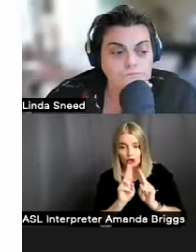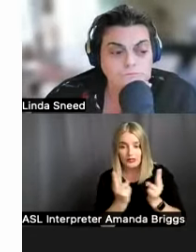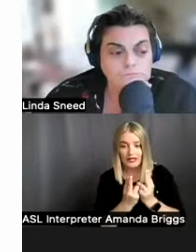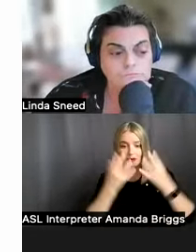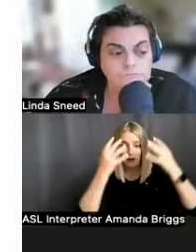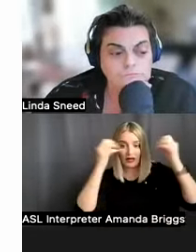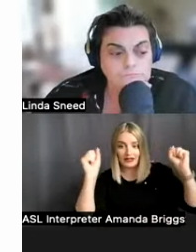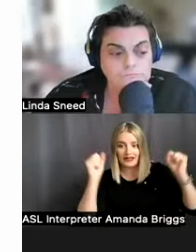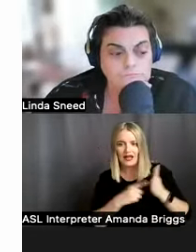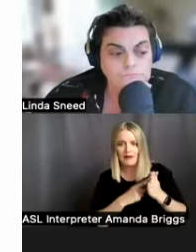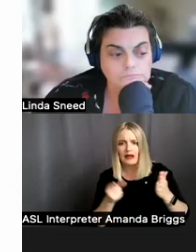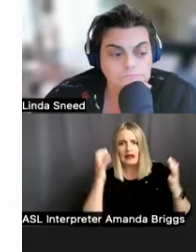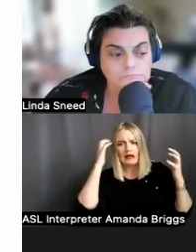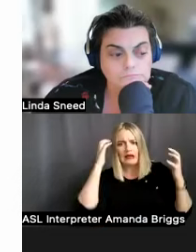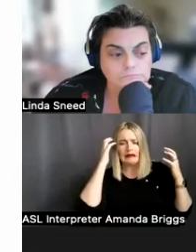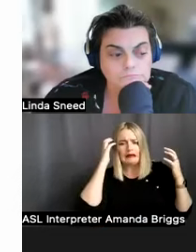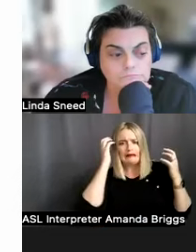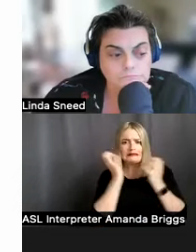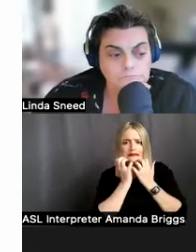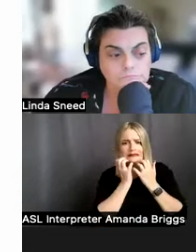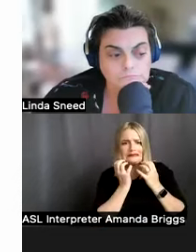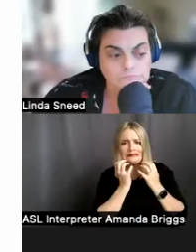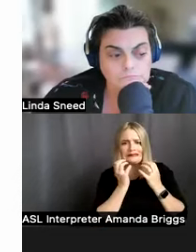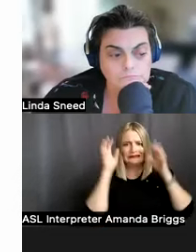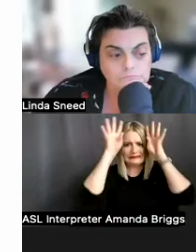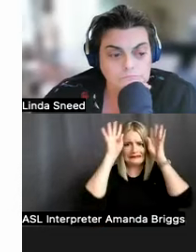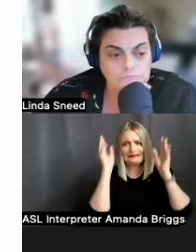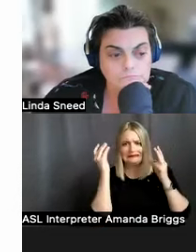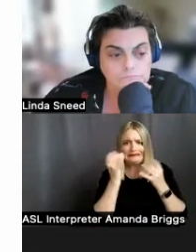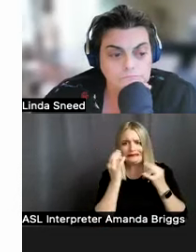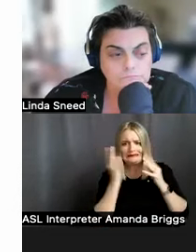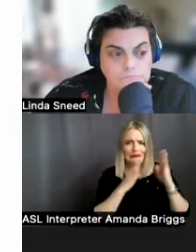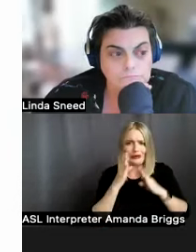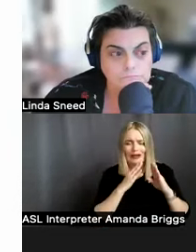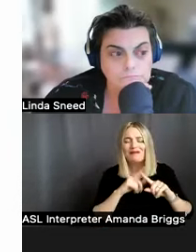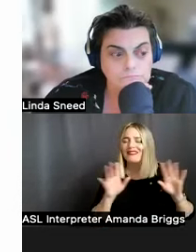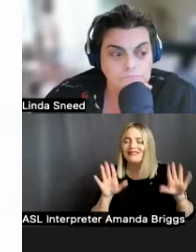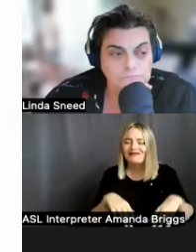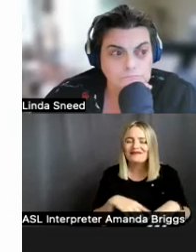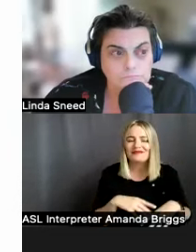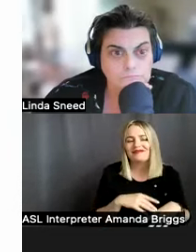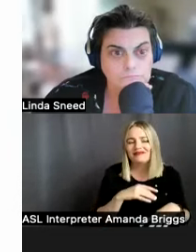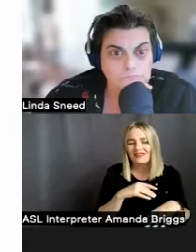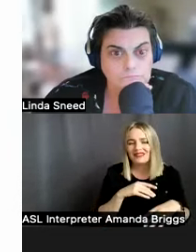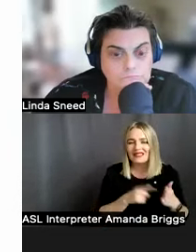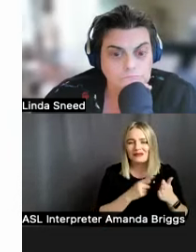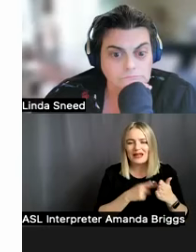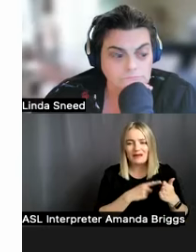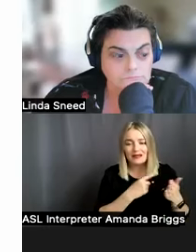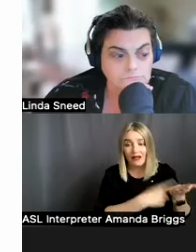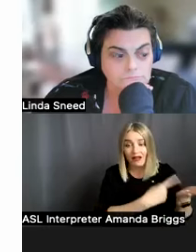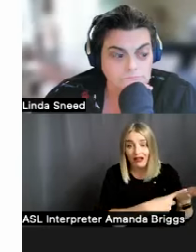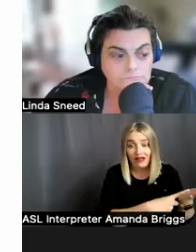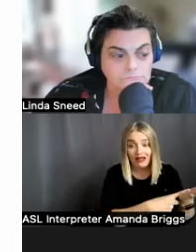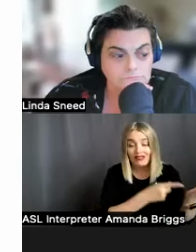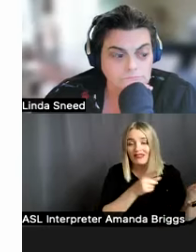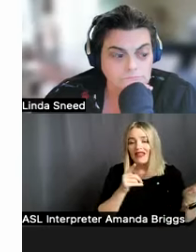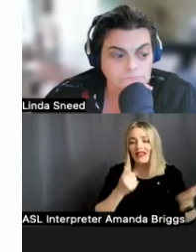lot and you don't realize that, some contract information can just ease you up. And sorry,